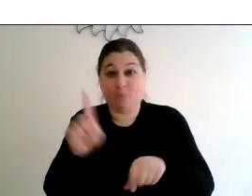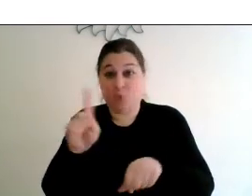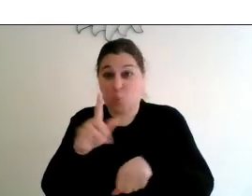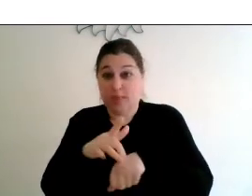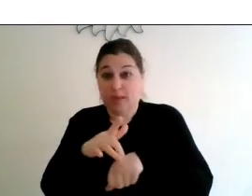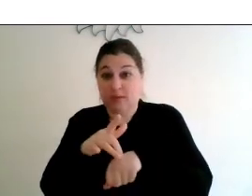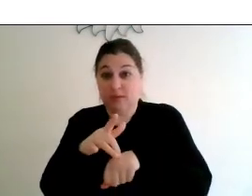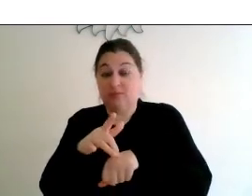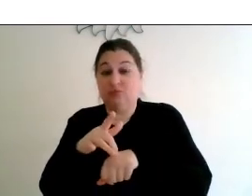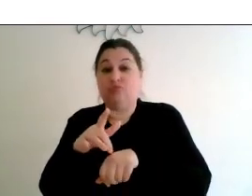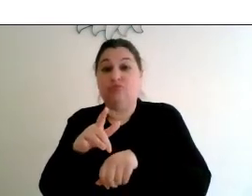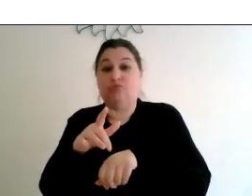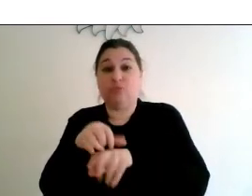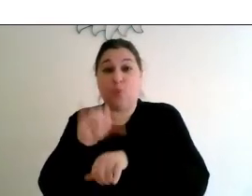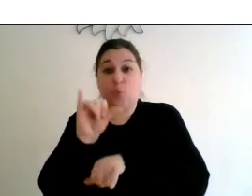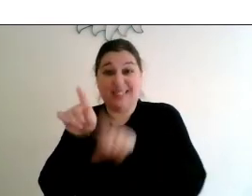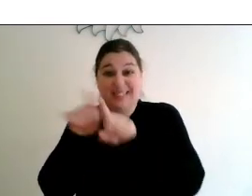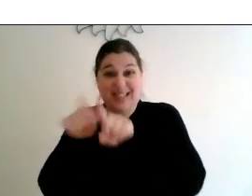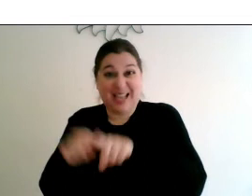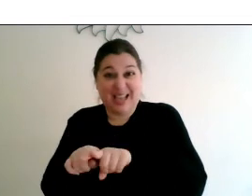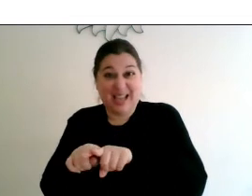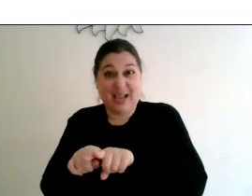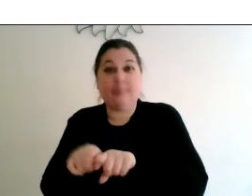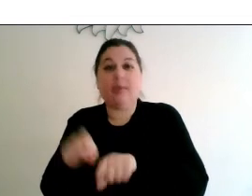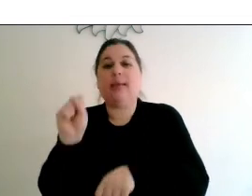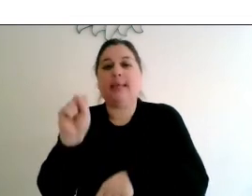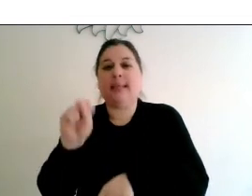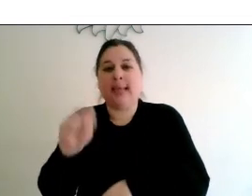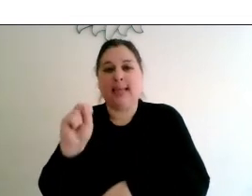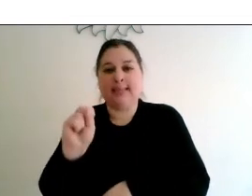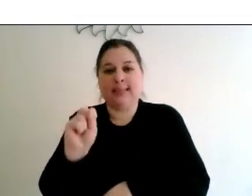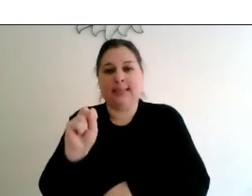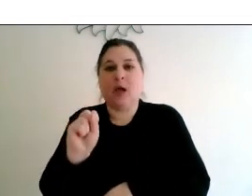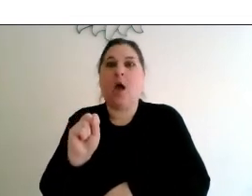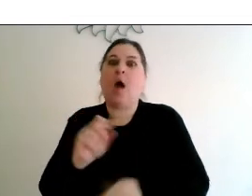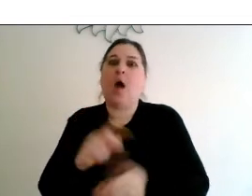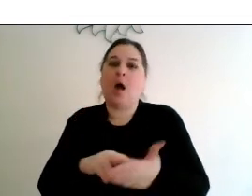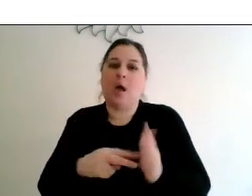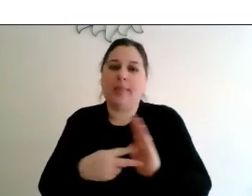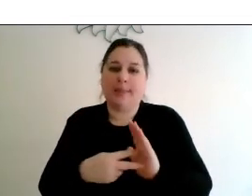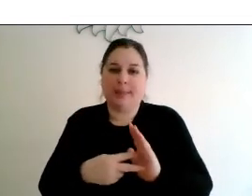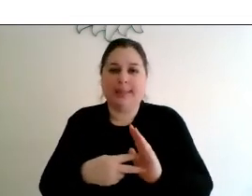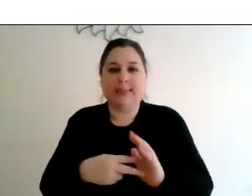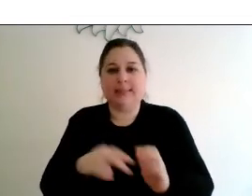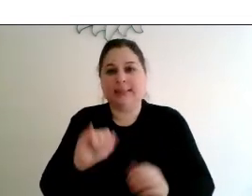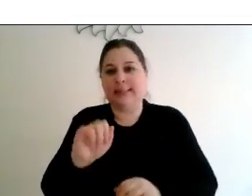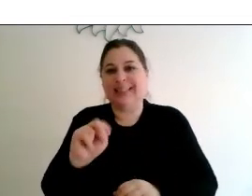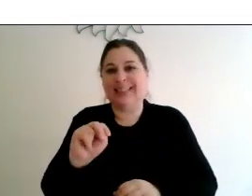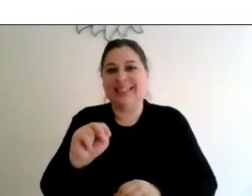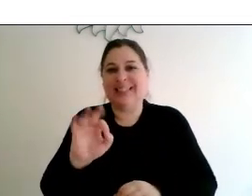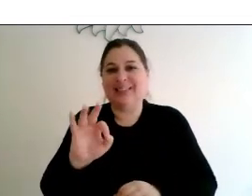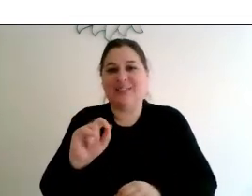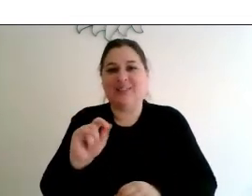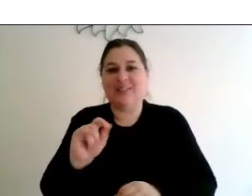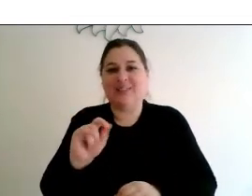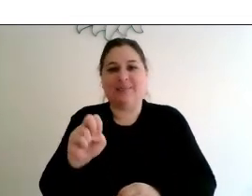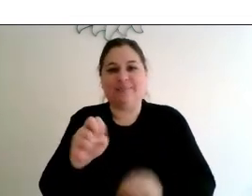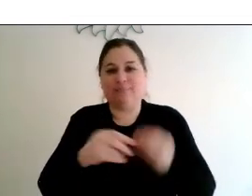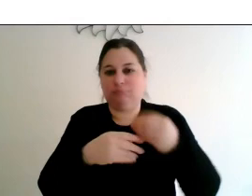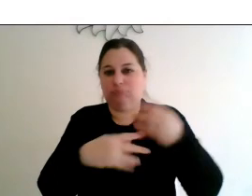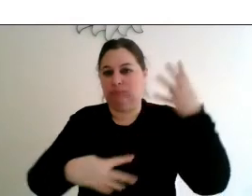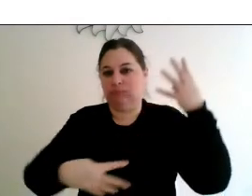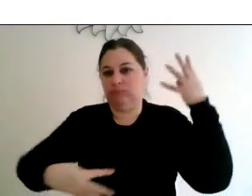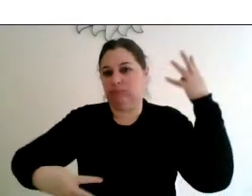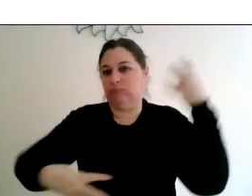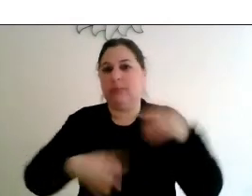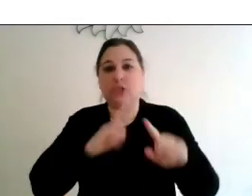y-intercept? Yes. Infinite solutions. So that is how your thinking should be when you're